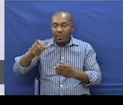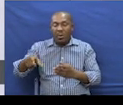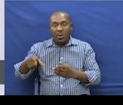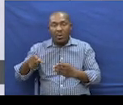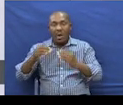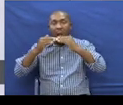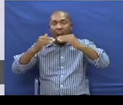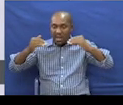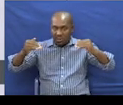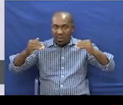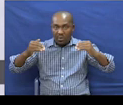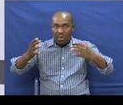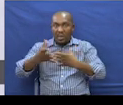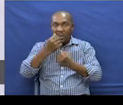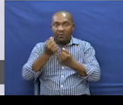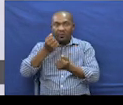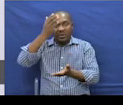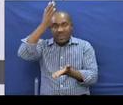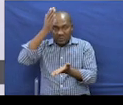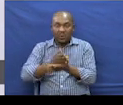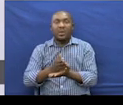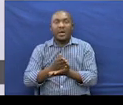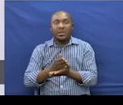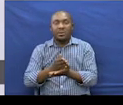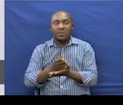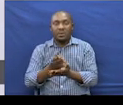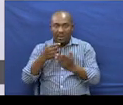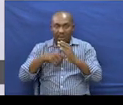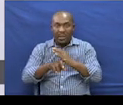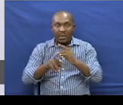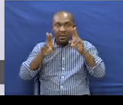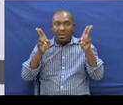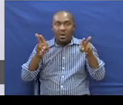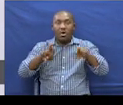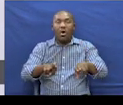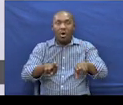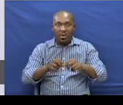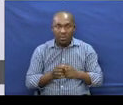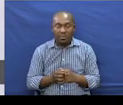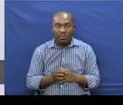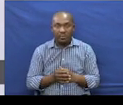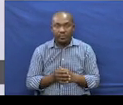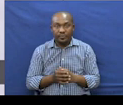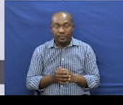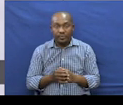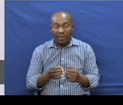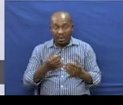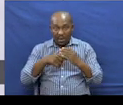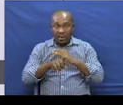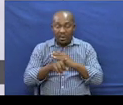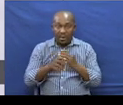equal before the law. The rule of law states that in a country, all people should